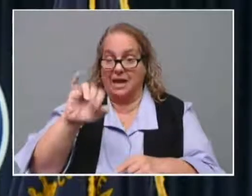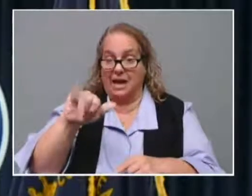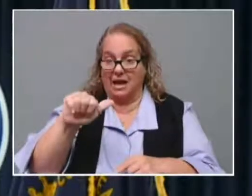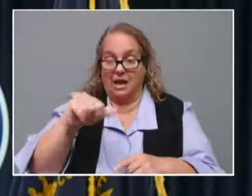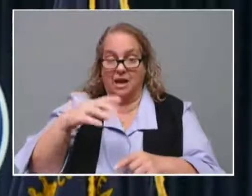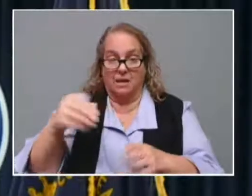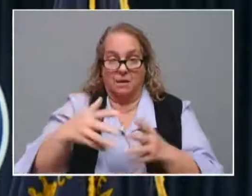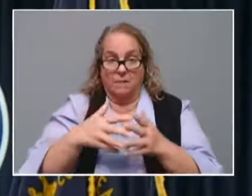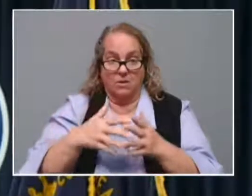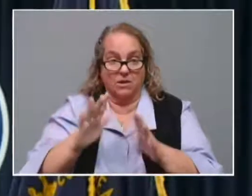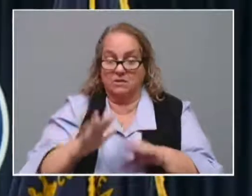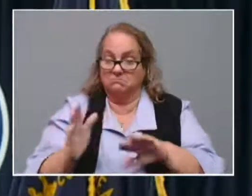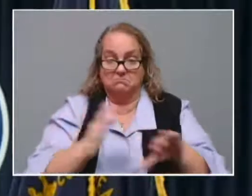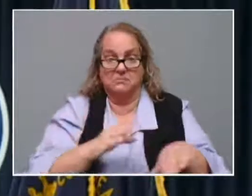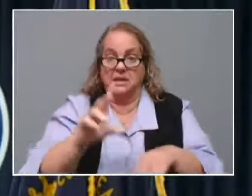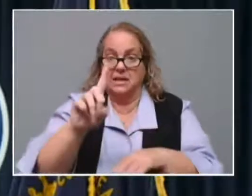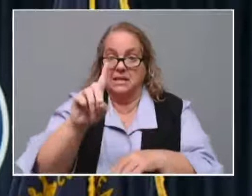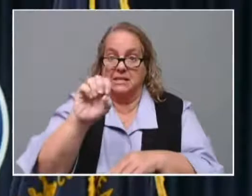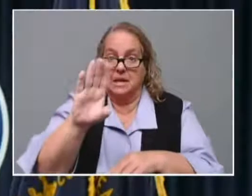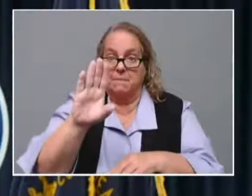Okay. Debbie Yetter, Courier Journal.